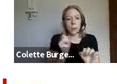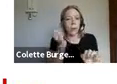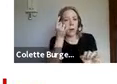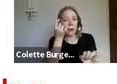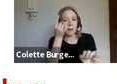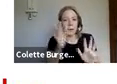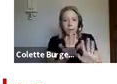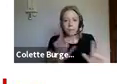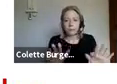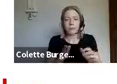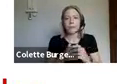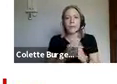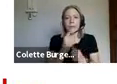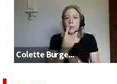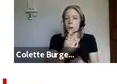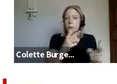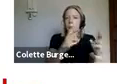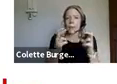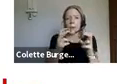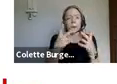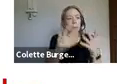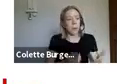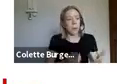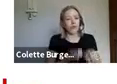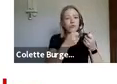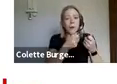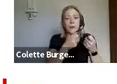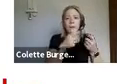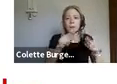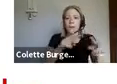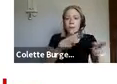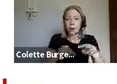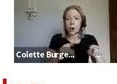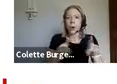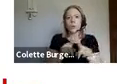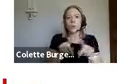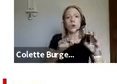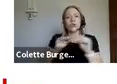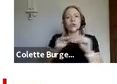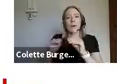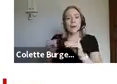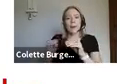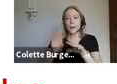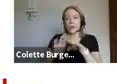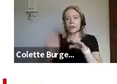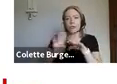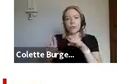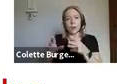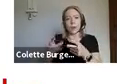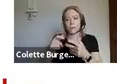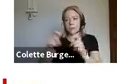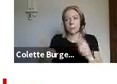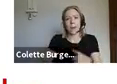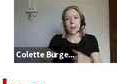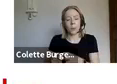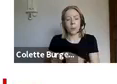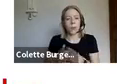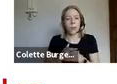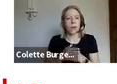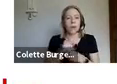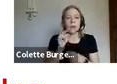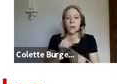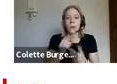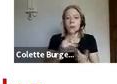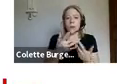in the videos and explored further in the training manuals. These resources explore many more similar practical